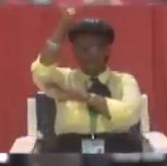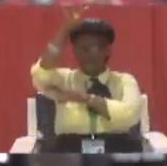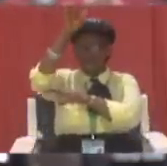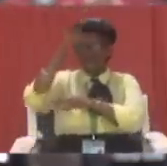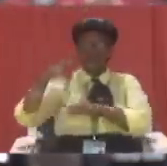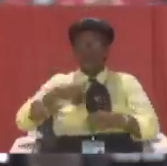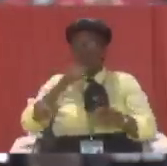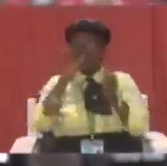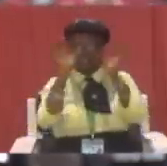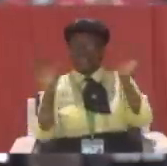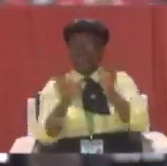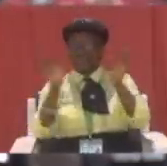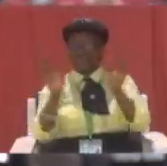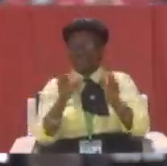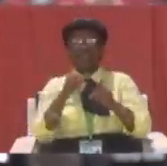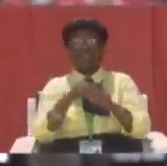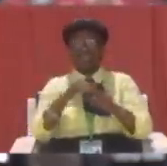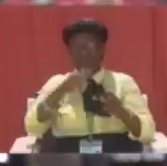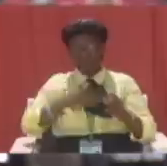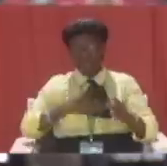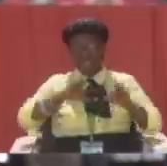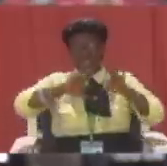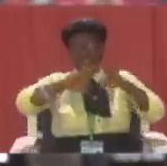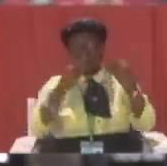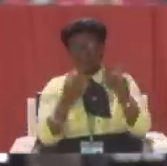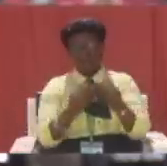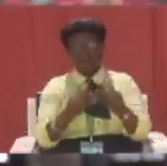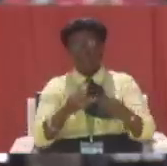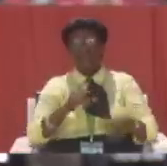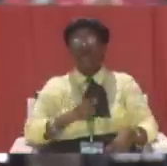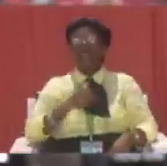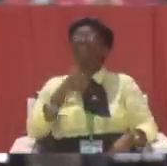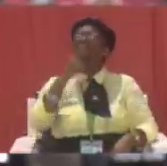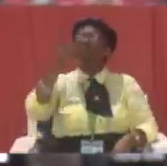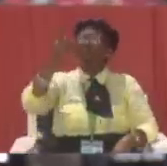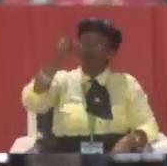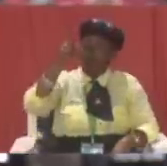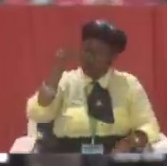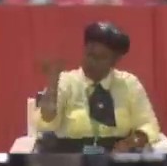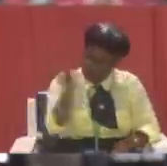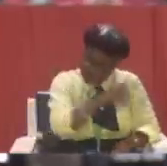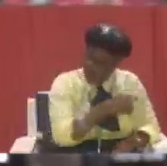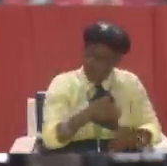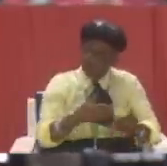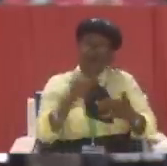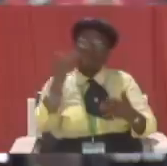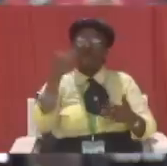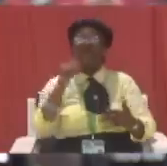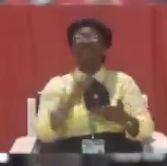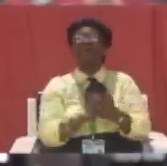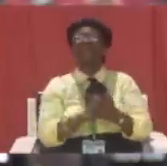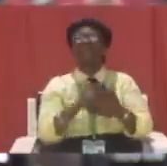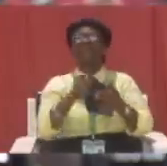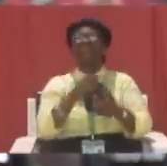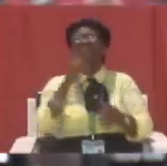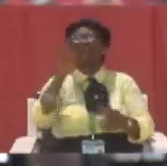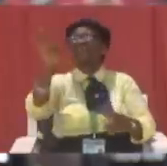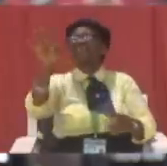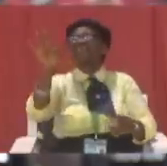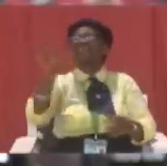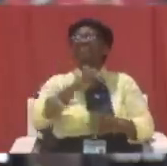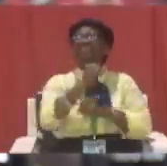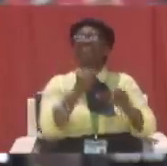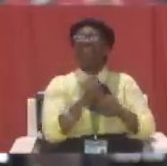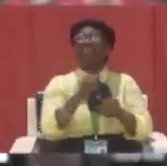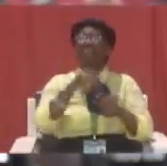in my family. I told you before, for the first 18 years of my life, I had no pair